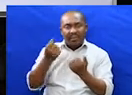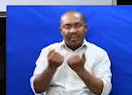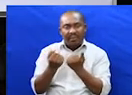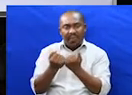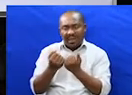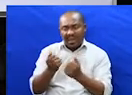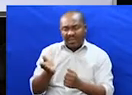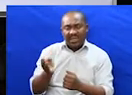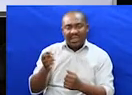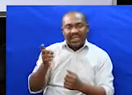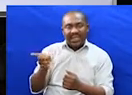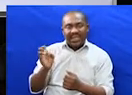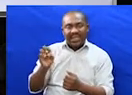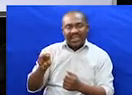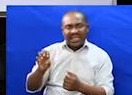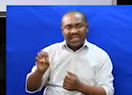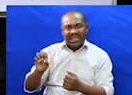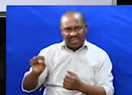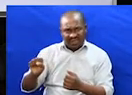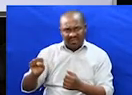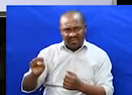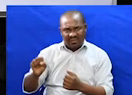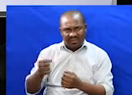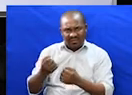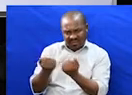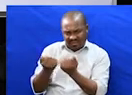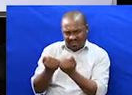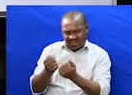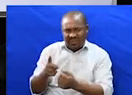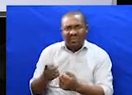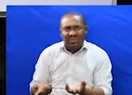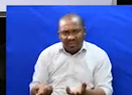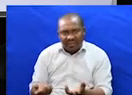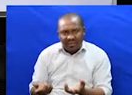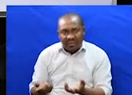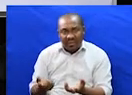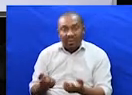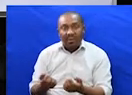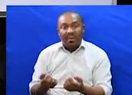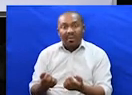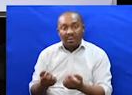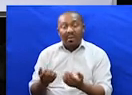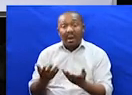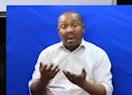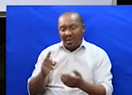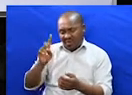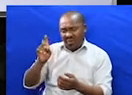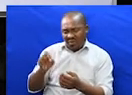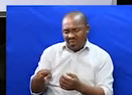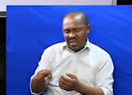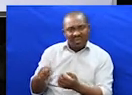What make up these genes? What constitutes the genes? What gene is made up